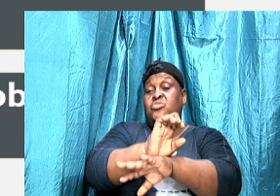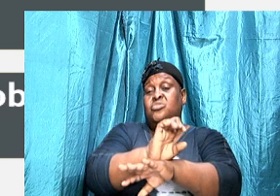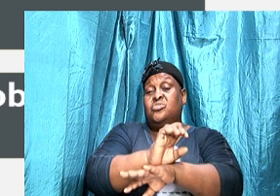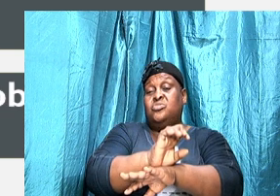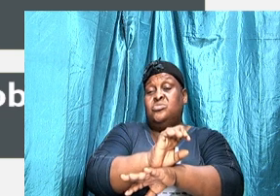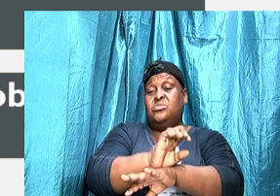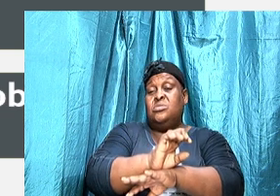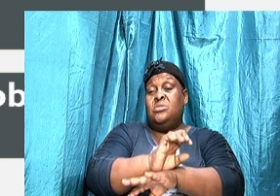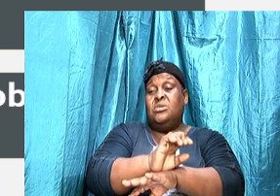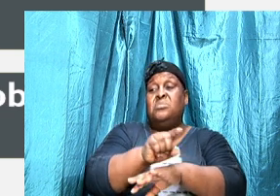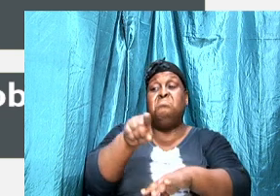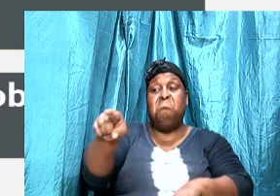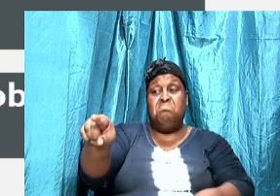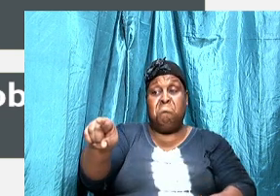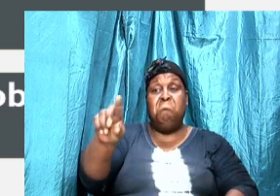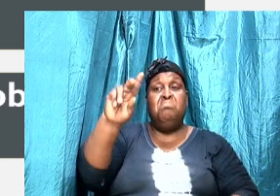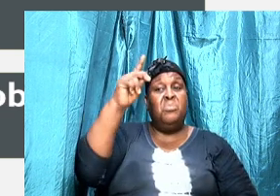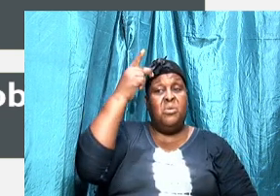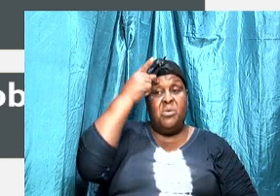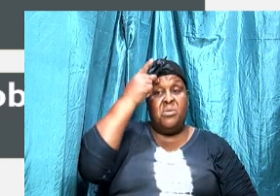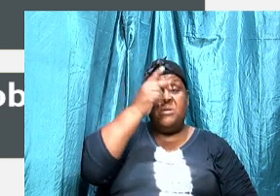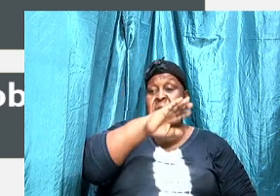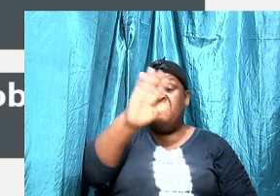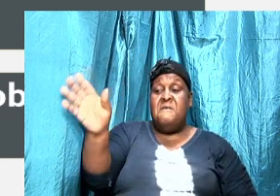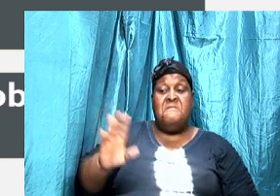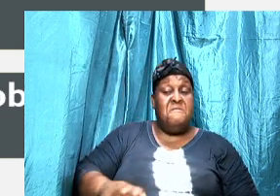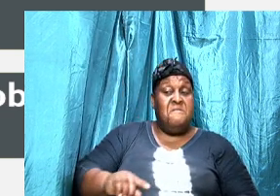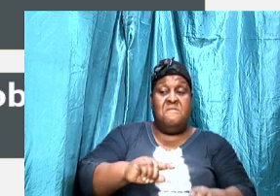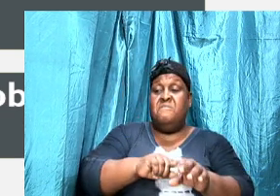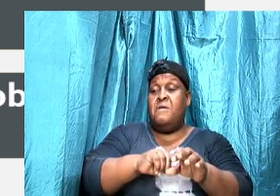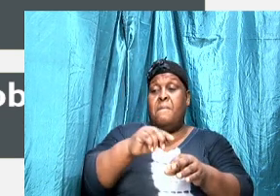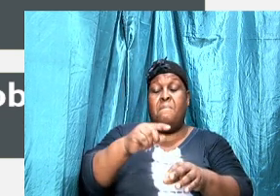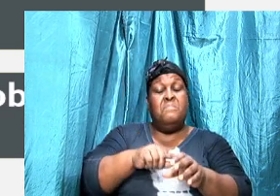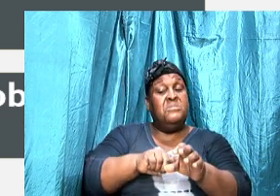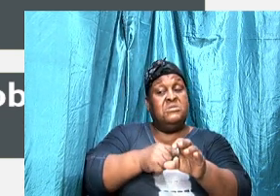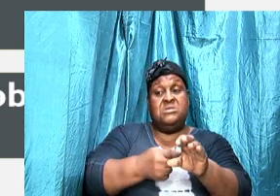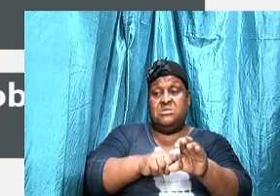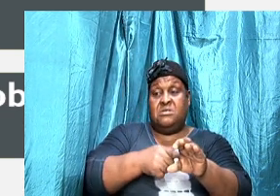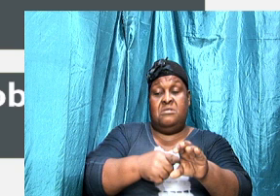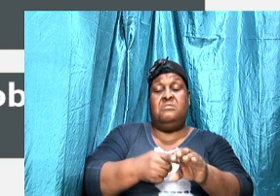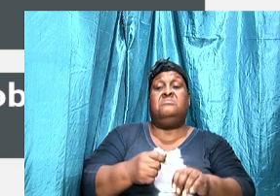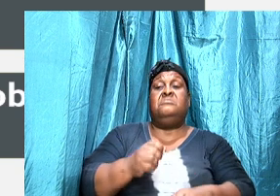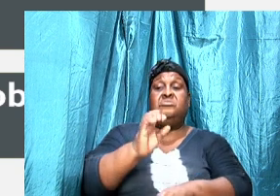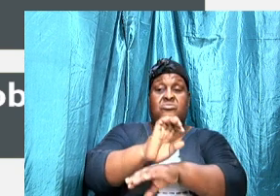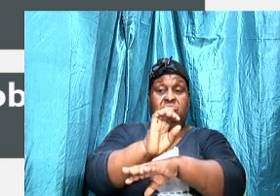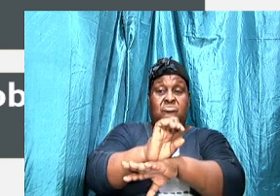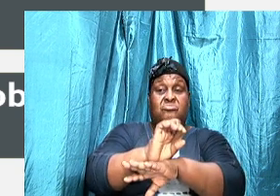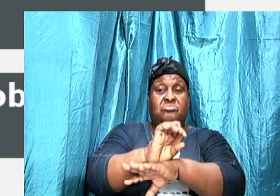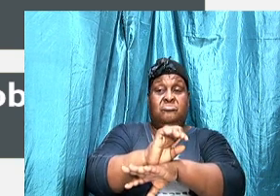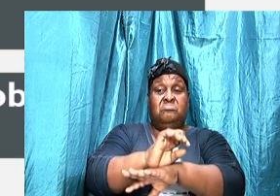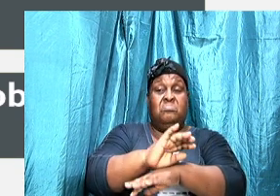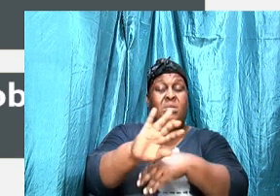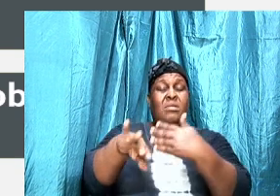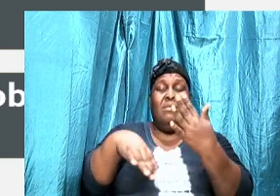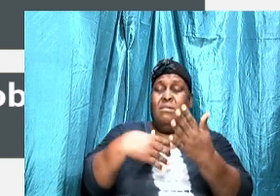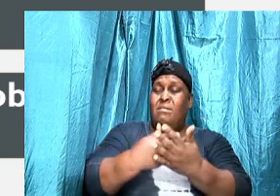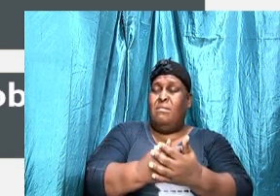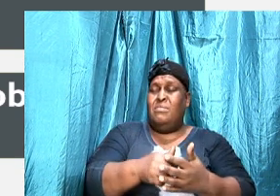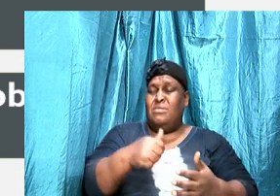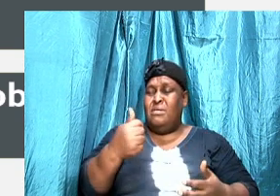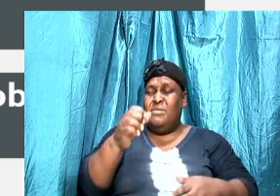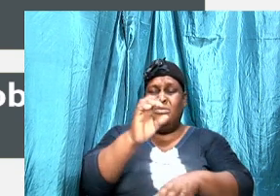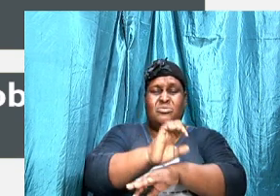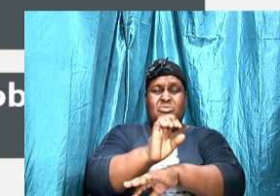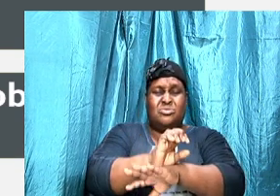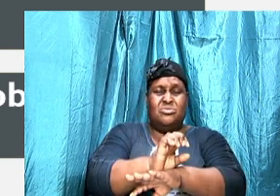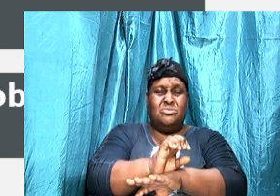he didn't found. He wasn't the start of the church. All the other churches that Paul would have written to, he would